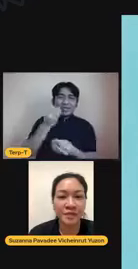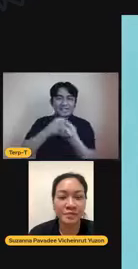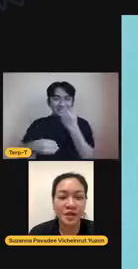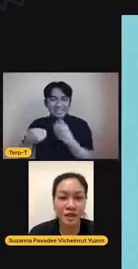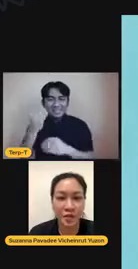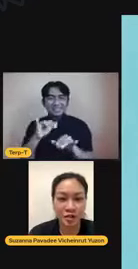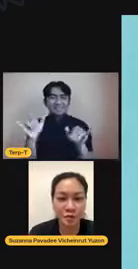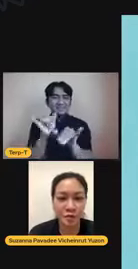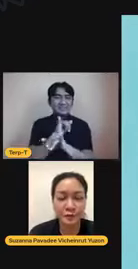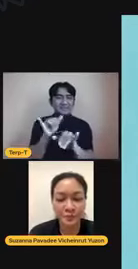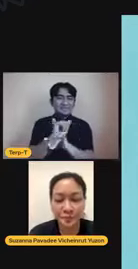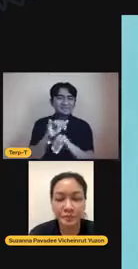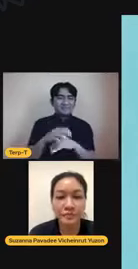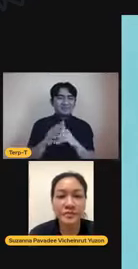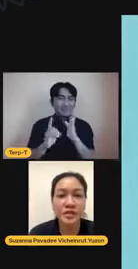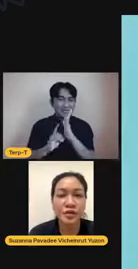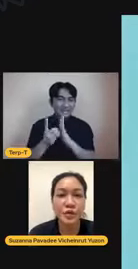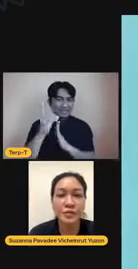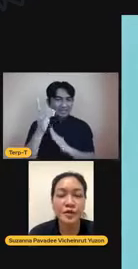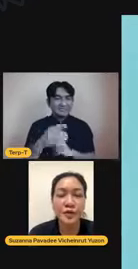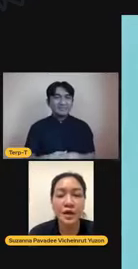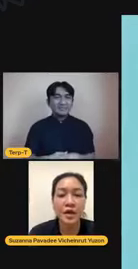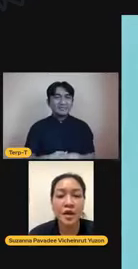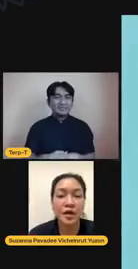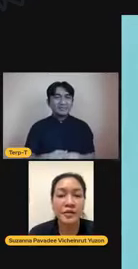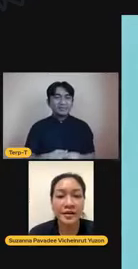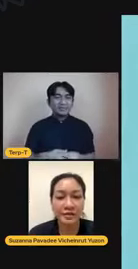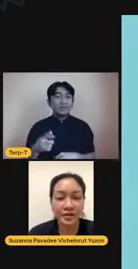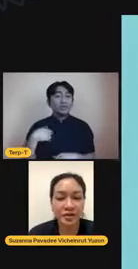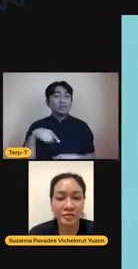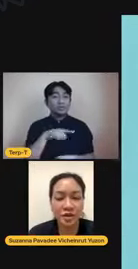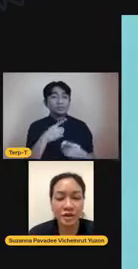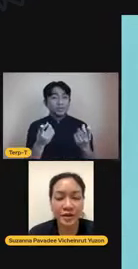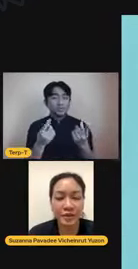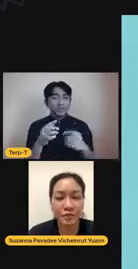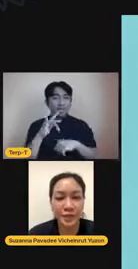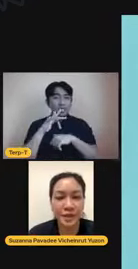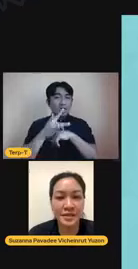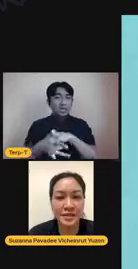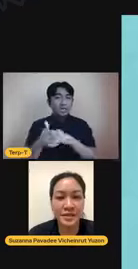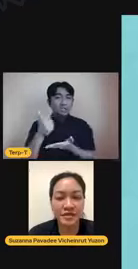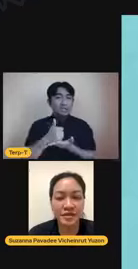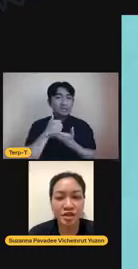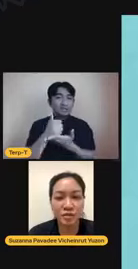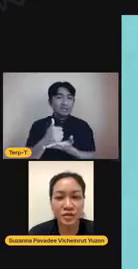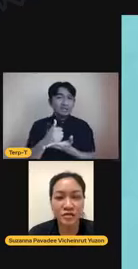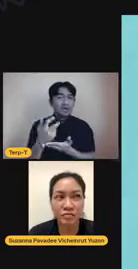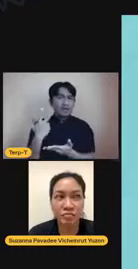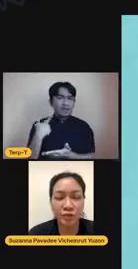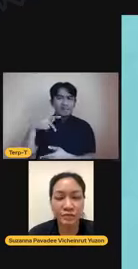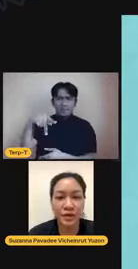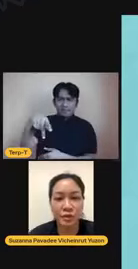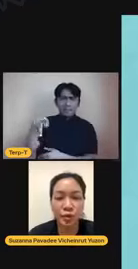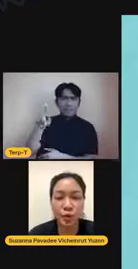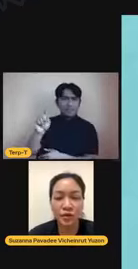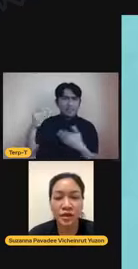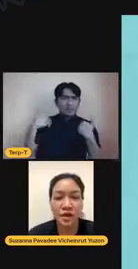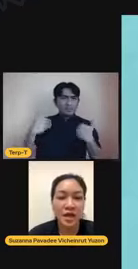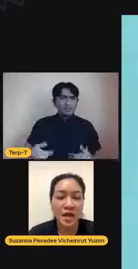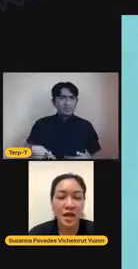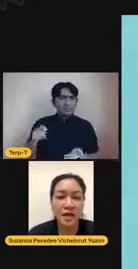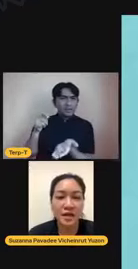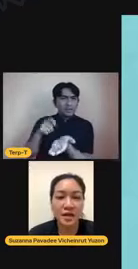you know, at as much as possible. So we've been doing early intervention with Joey PT since she was 1 month